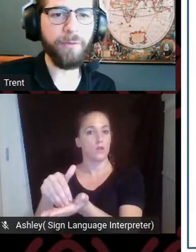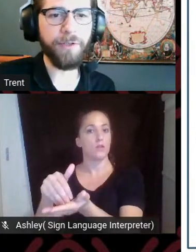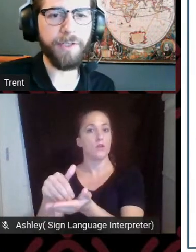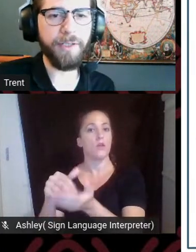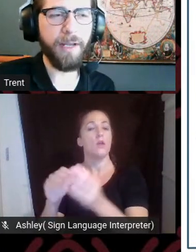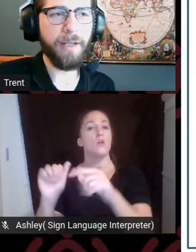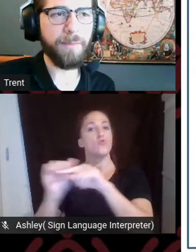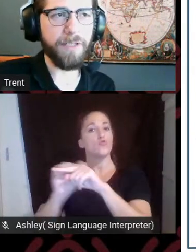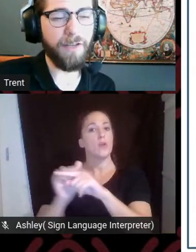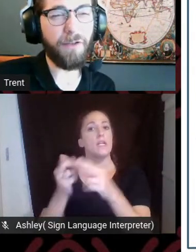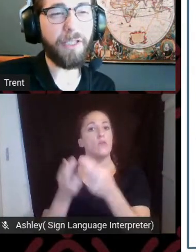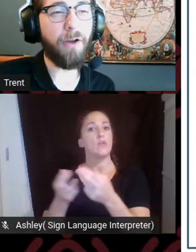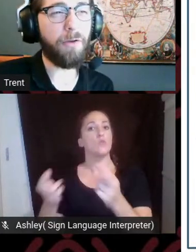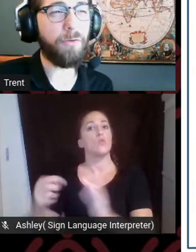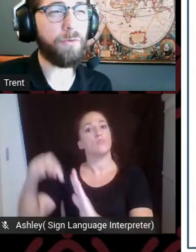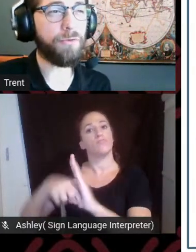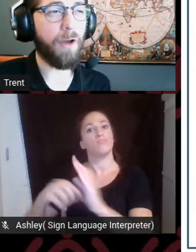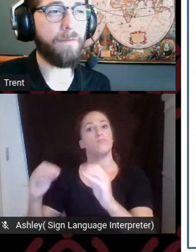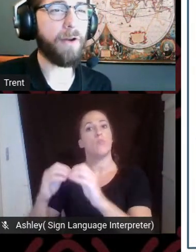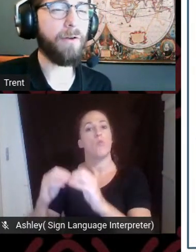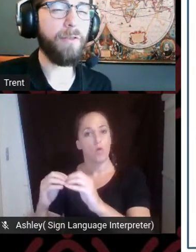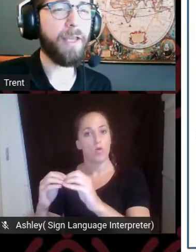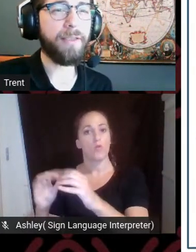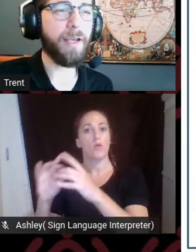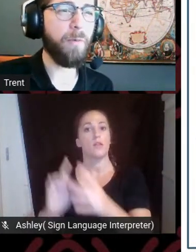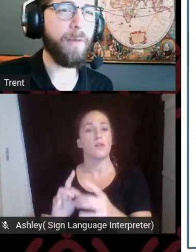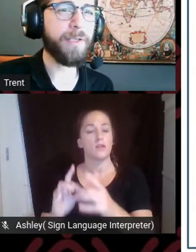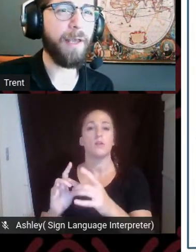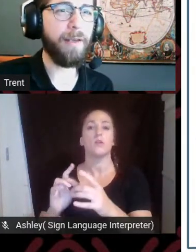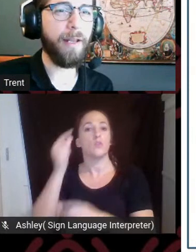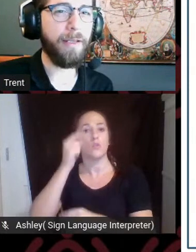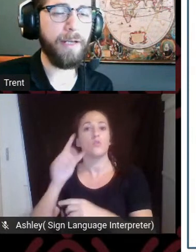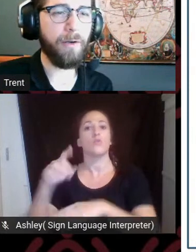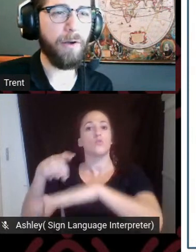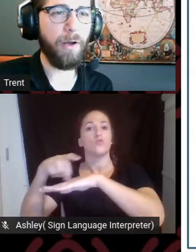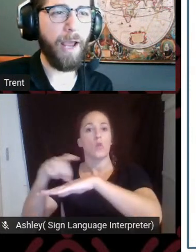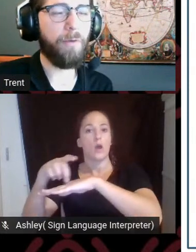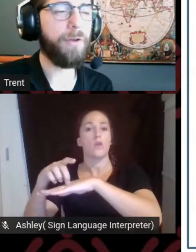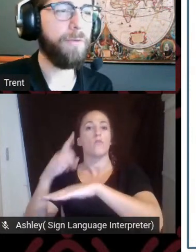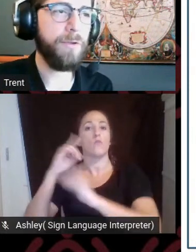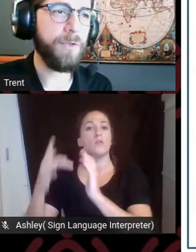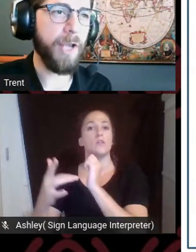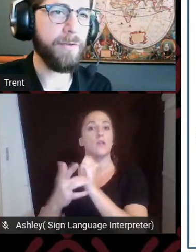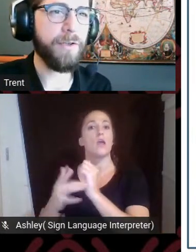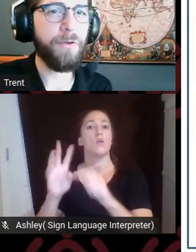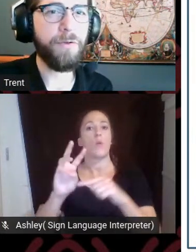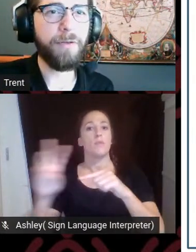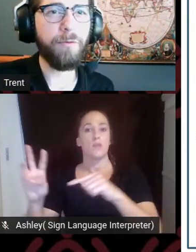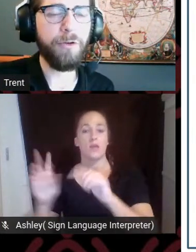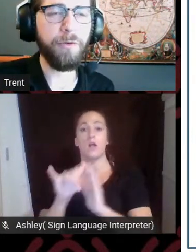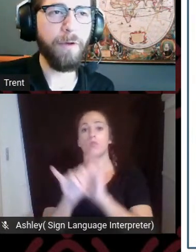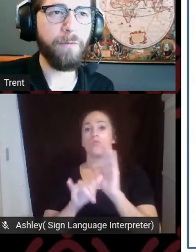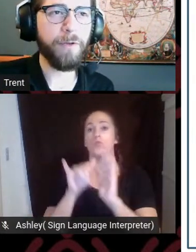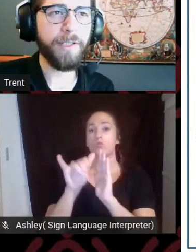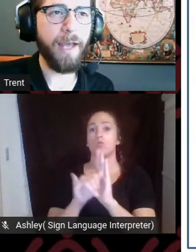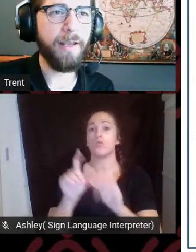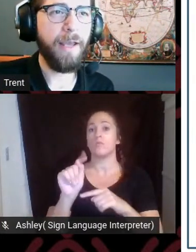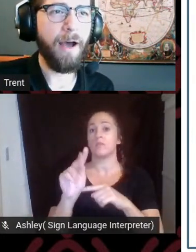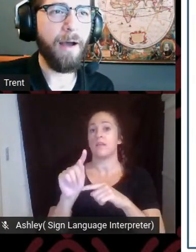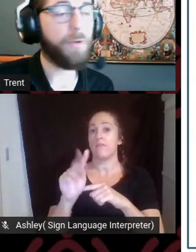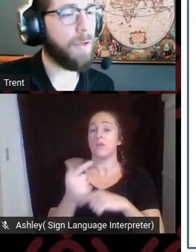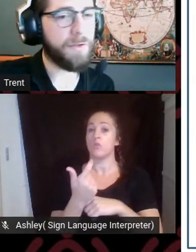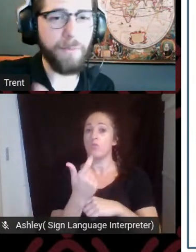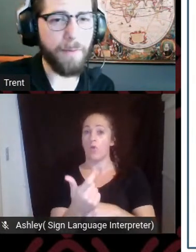and resources specifically on Google Drive that are on the EdTech website and here on our YouTube channel. So you can reference